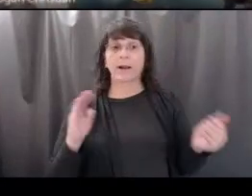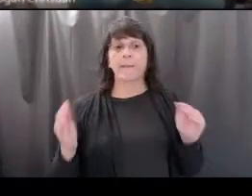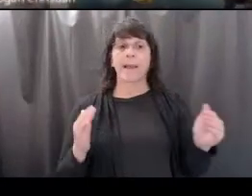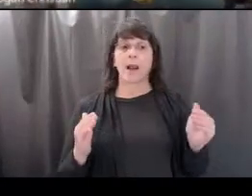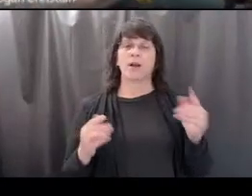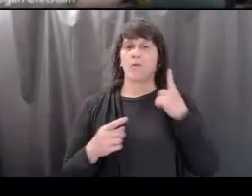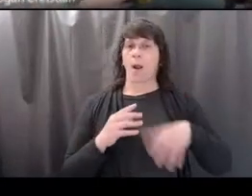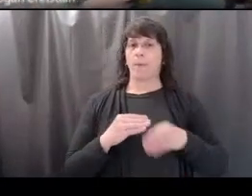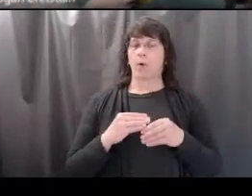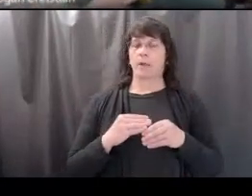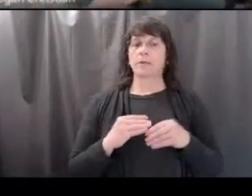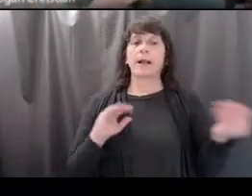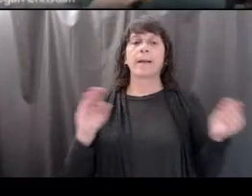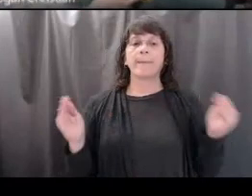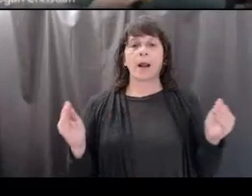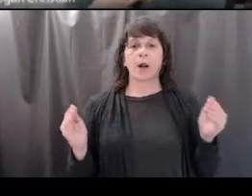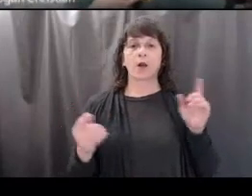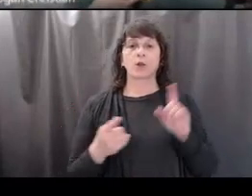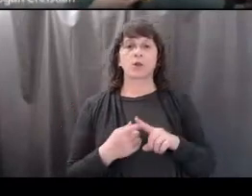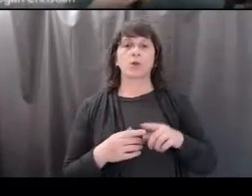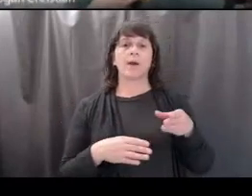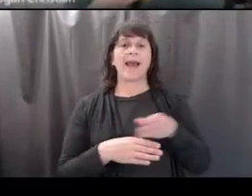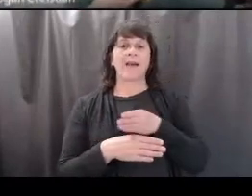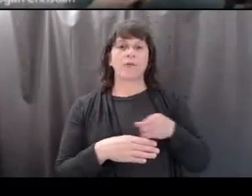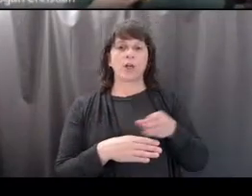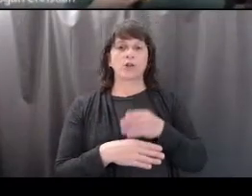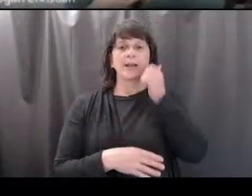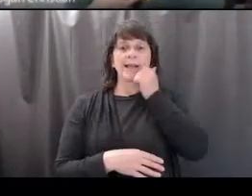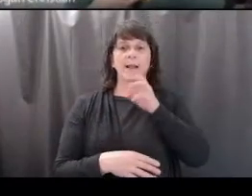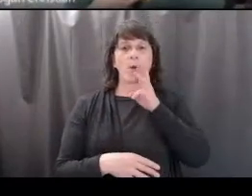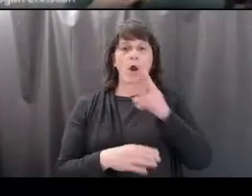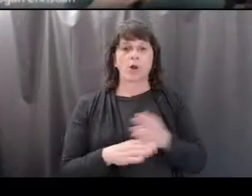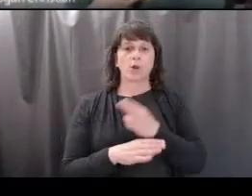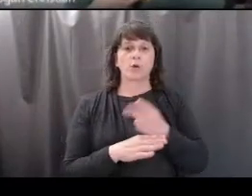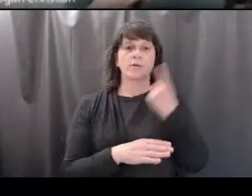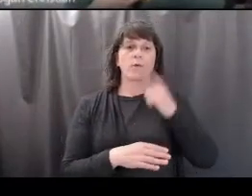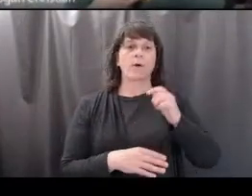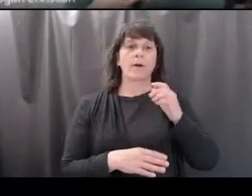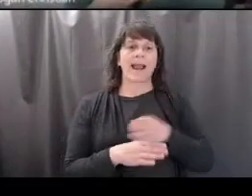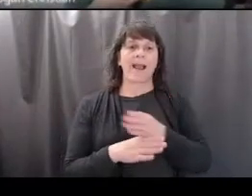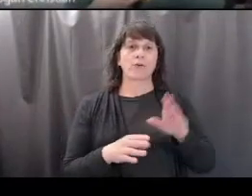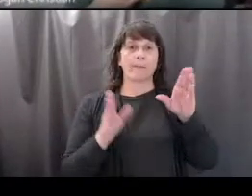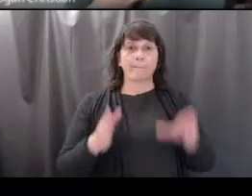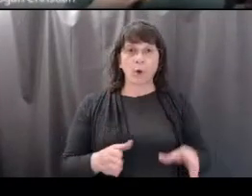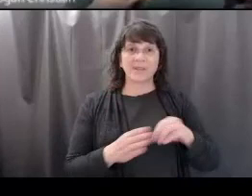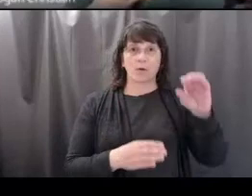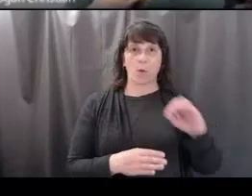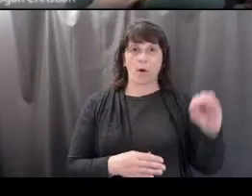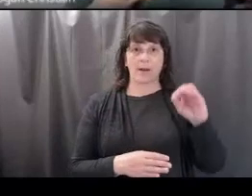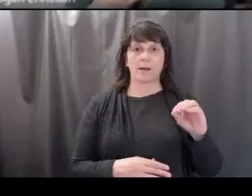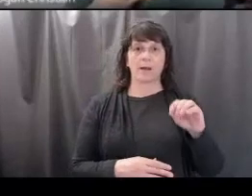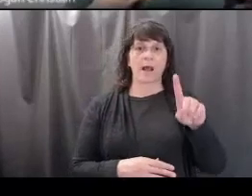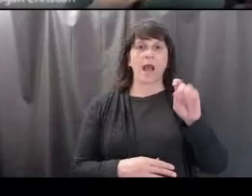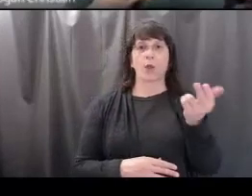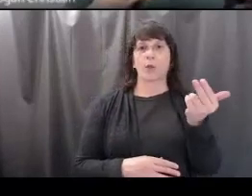a bonus. You can compare that to the average daily water use of an average person in Oregon, which is